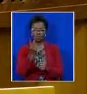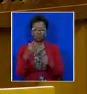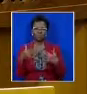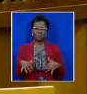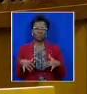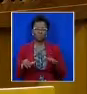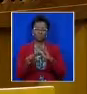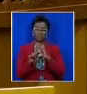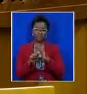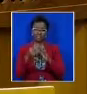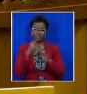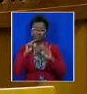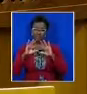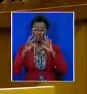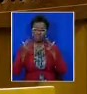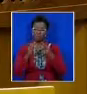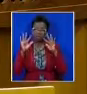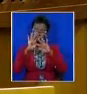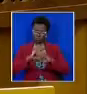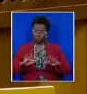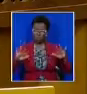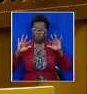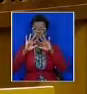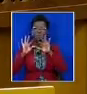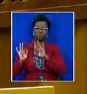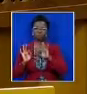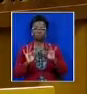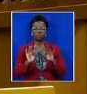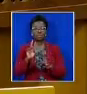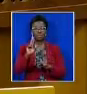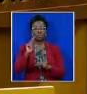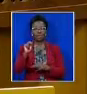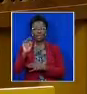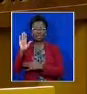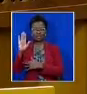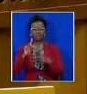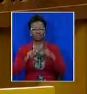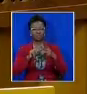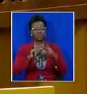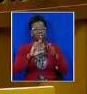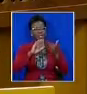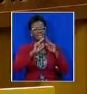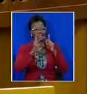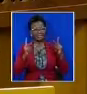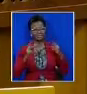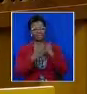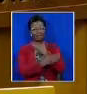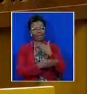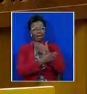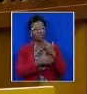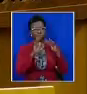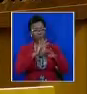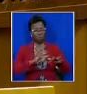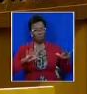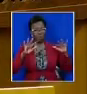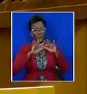future of our planet as the United Nations and the broader global development community have reached